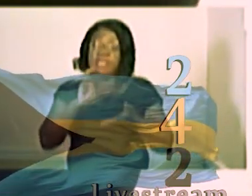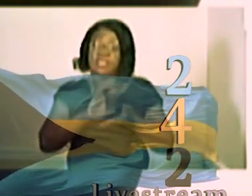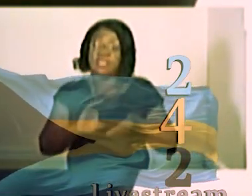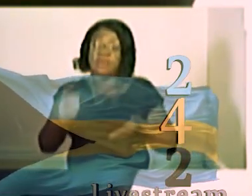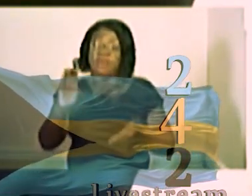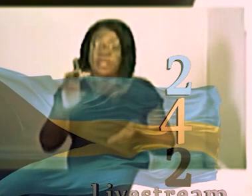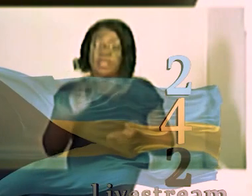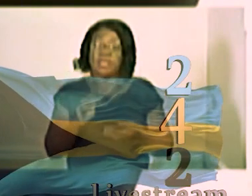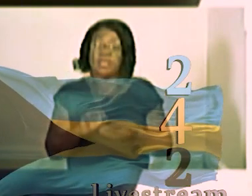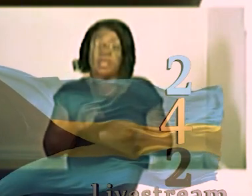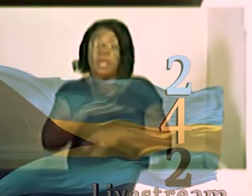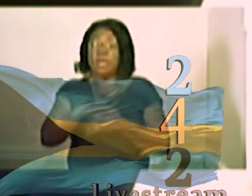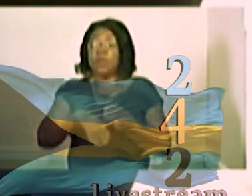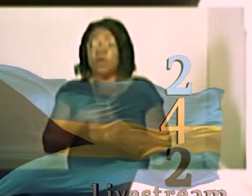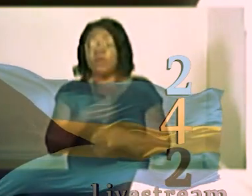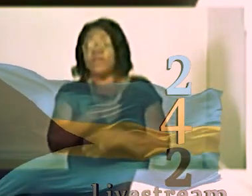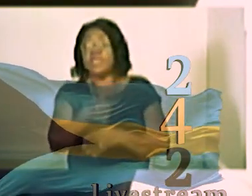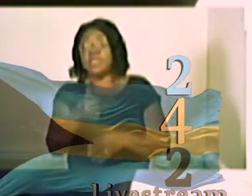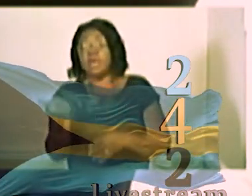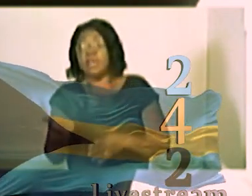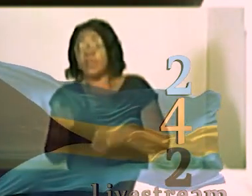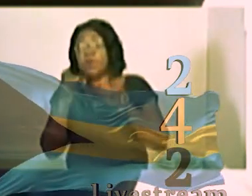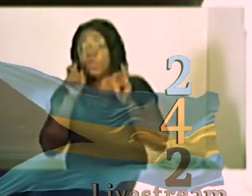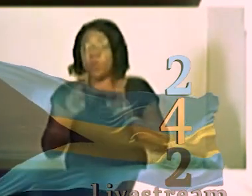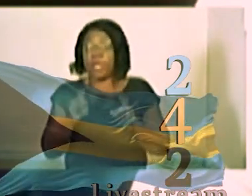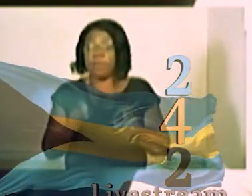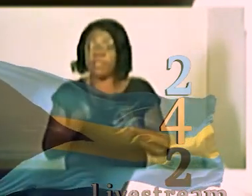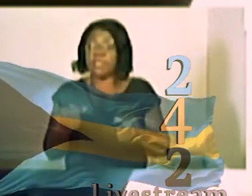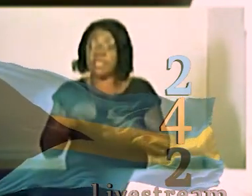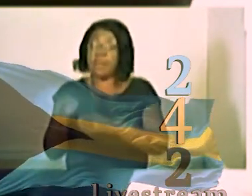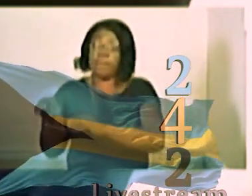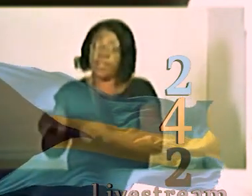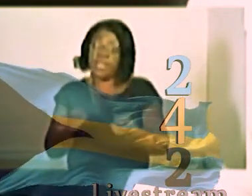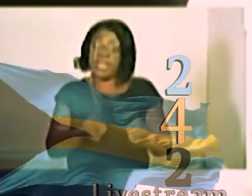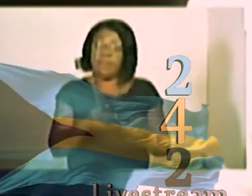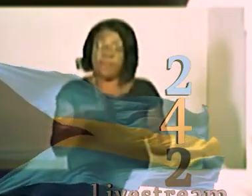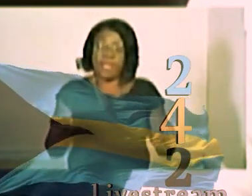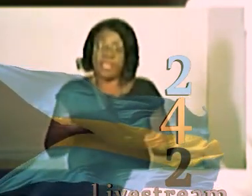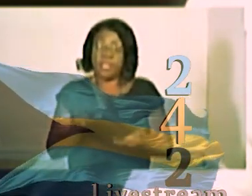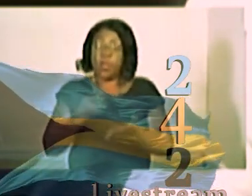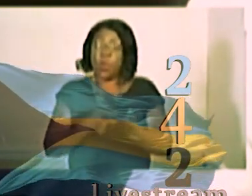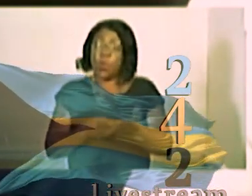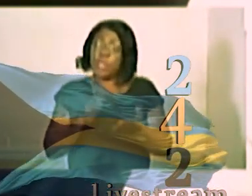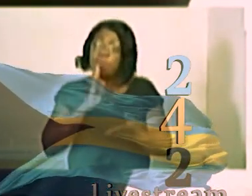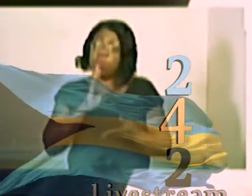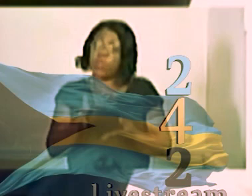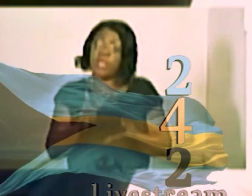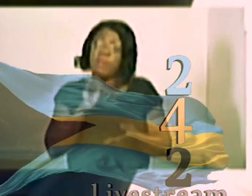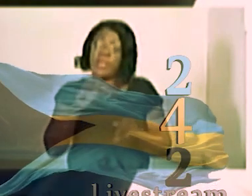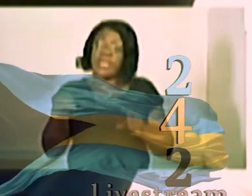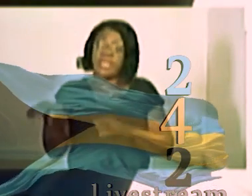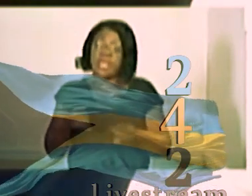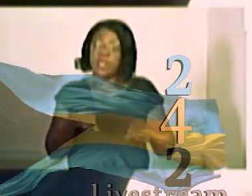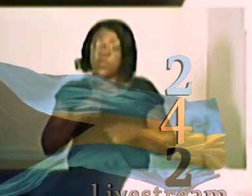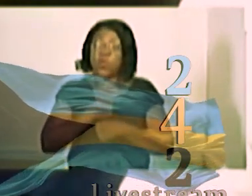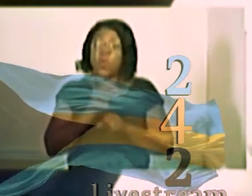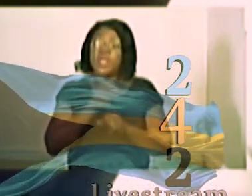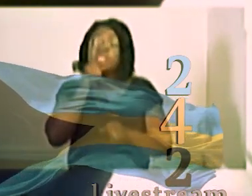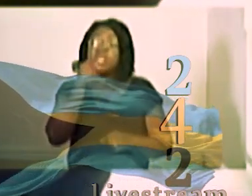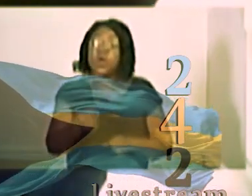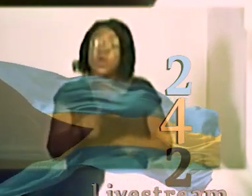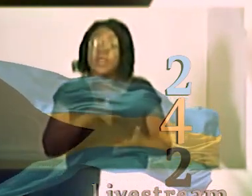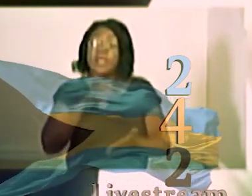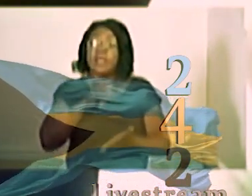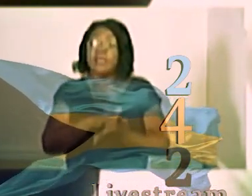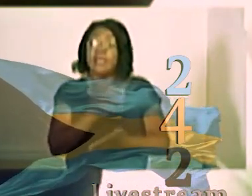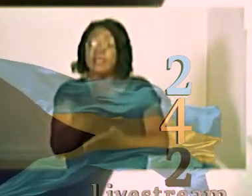certification, and all these other requirements that are being put in place. What's being done in terms of enforcement to ensure that these things